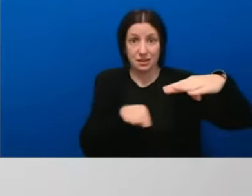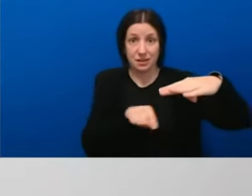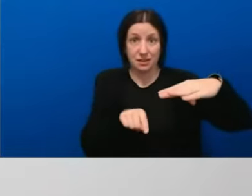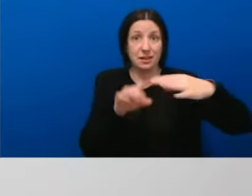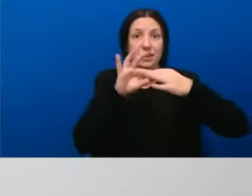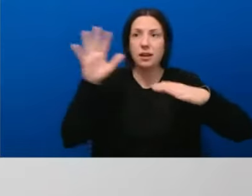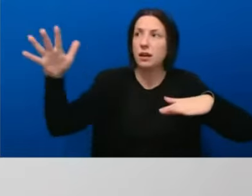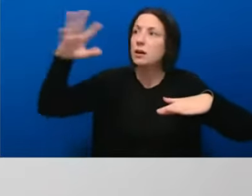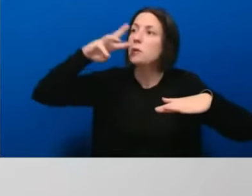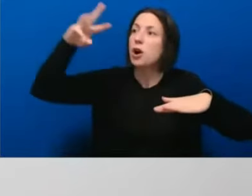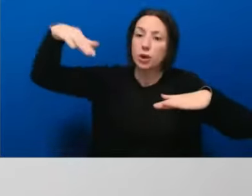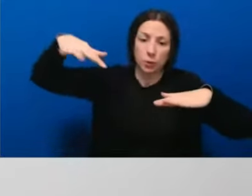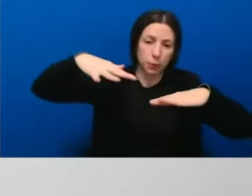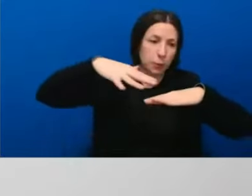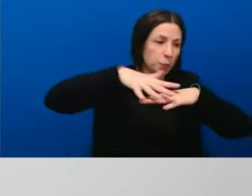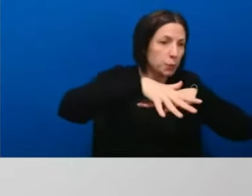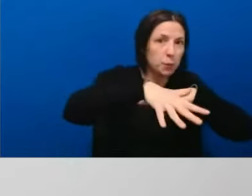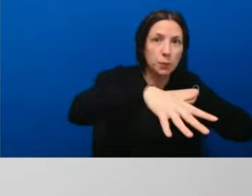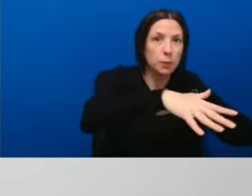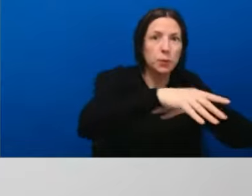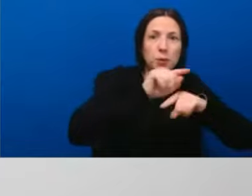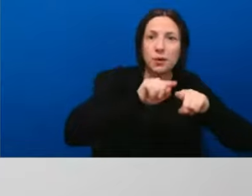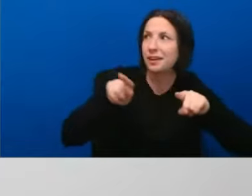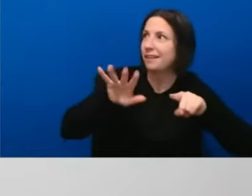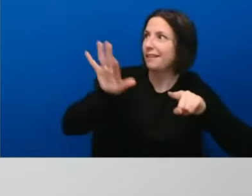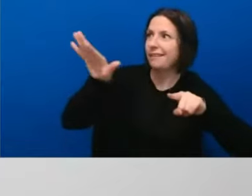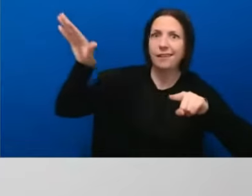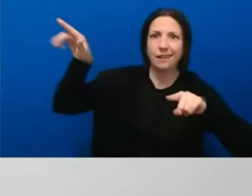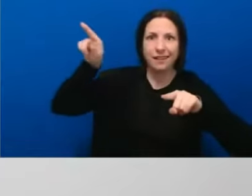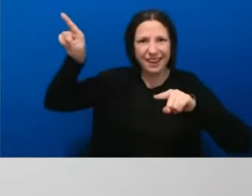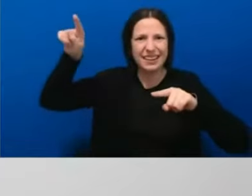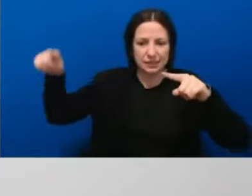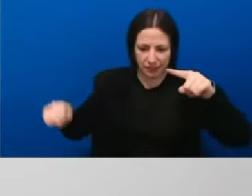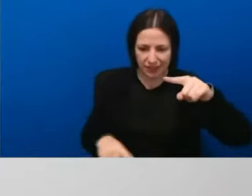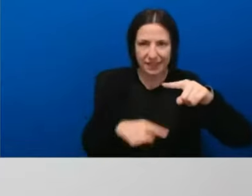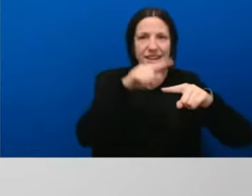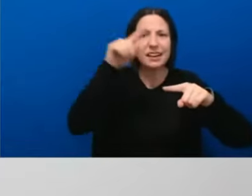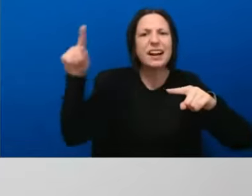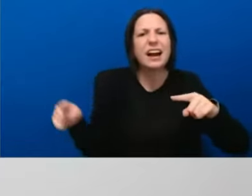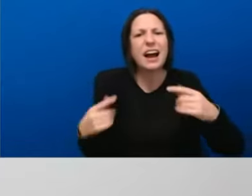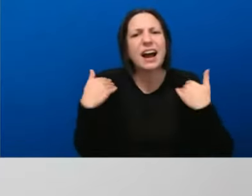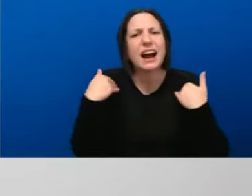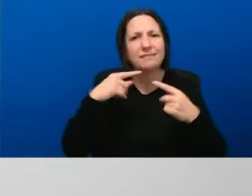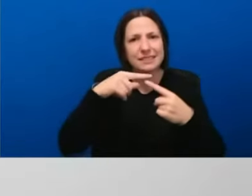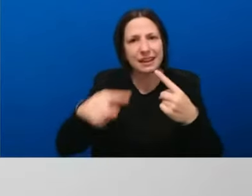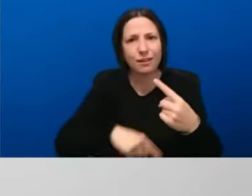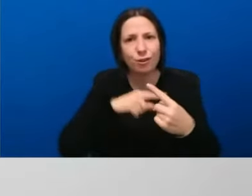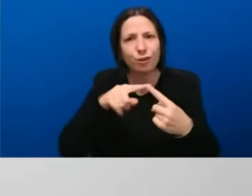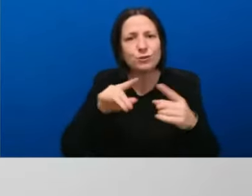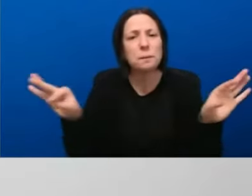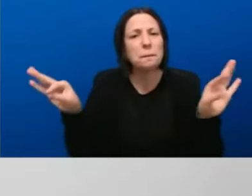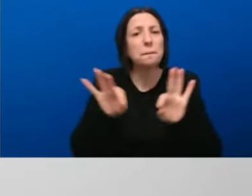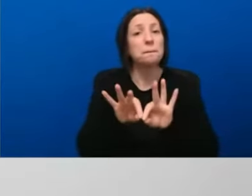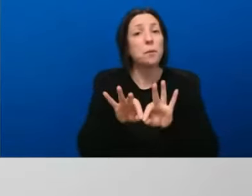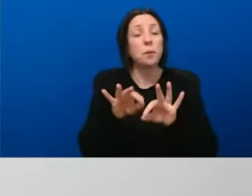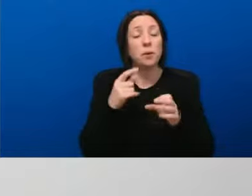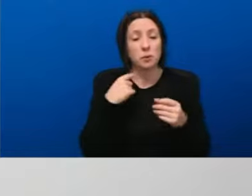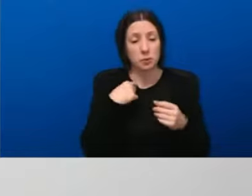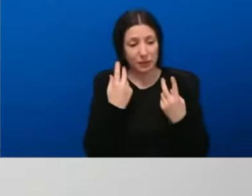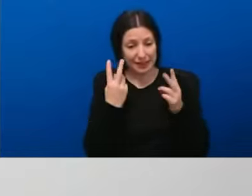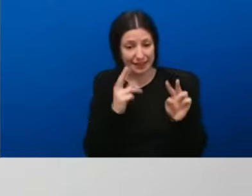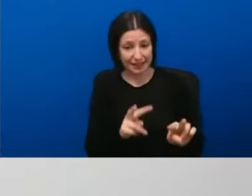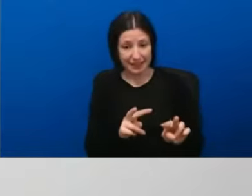to our streams and they're connected within the watersheds to each other. And so is the hydrologic cycle. And so what we have